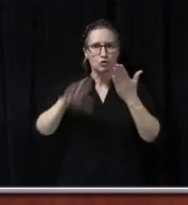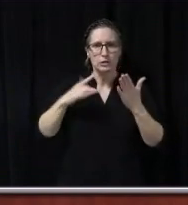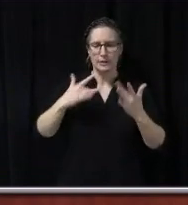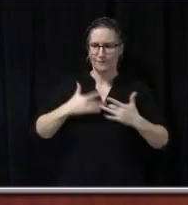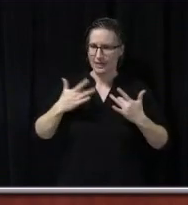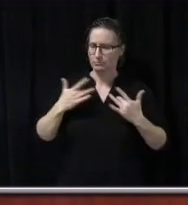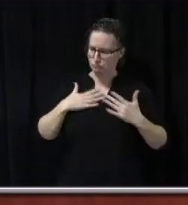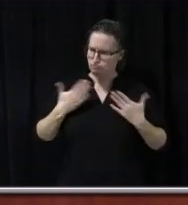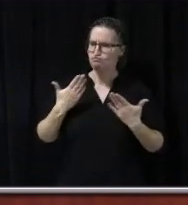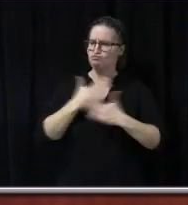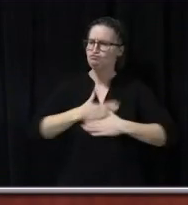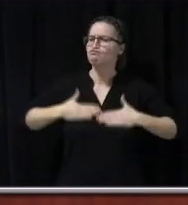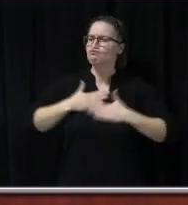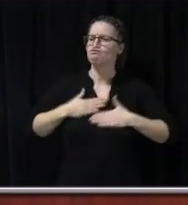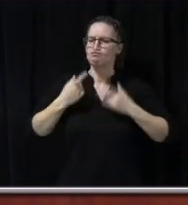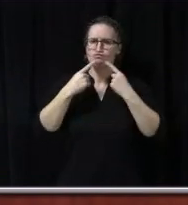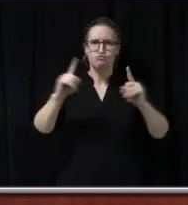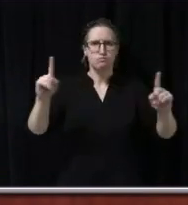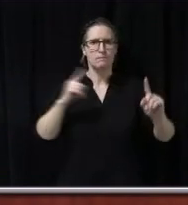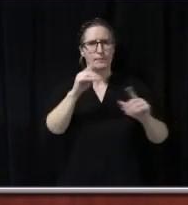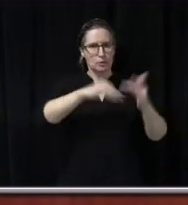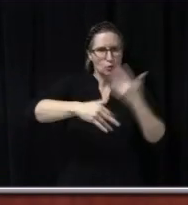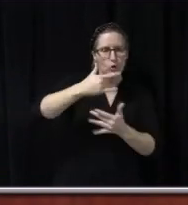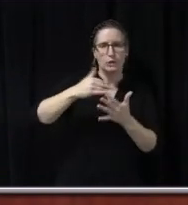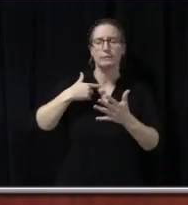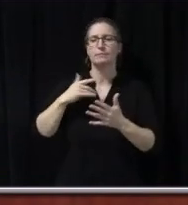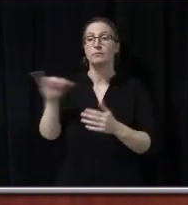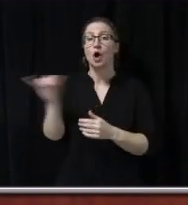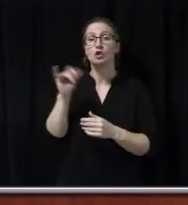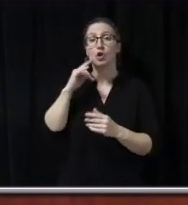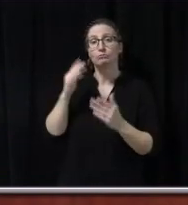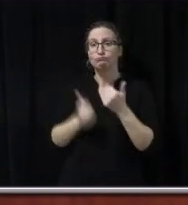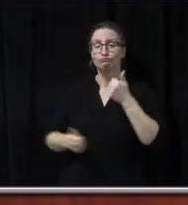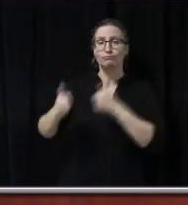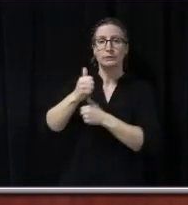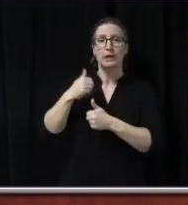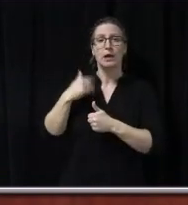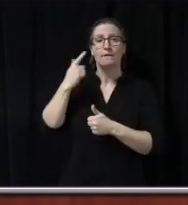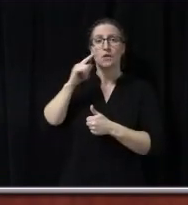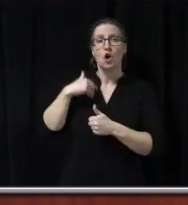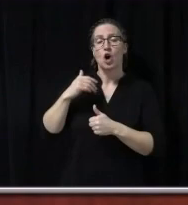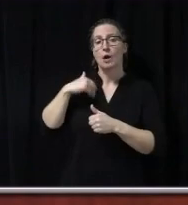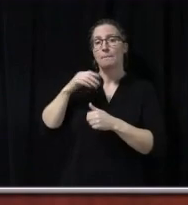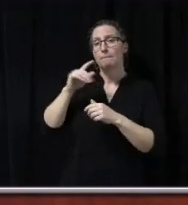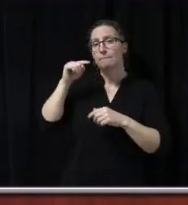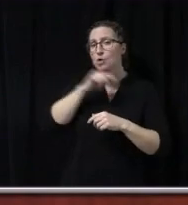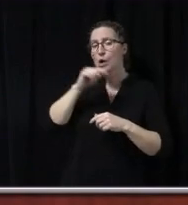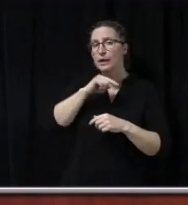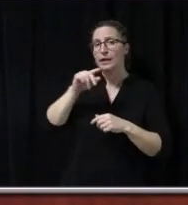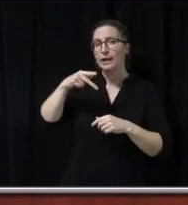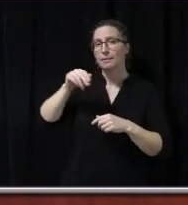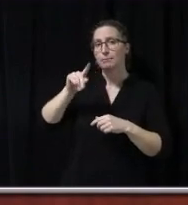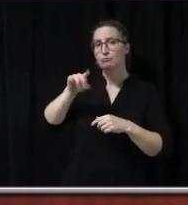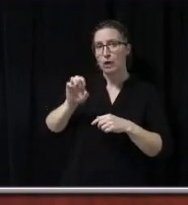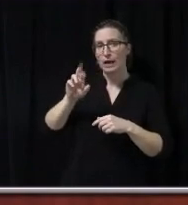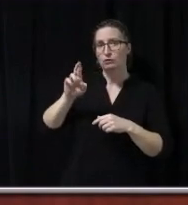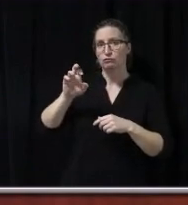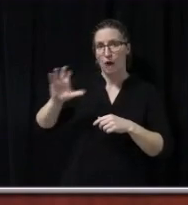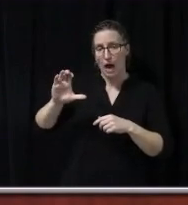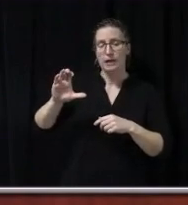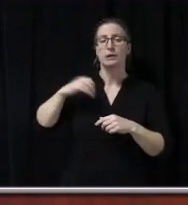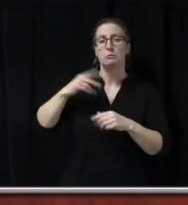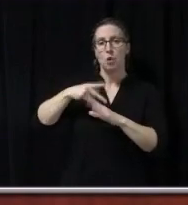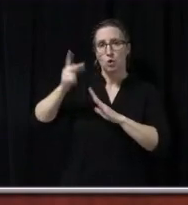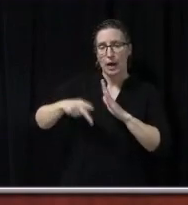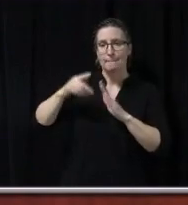and socially. As the head basketball coach for the Milwaukee Pride Rock program and president of the